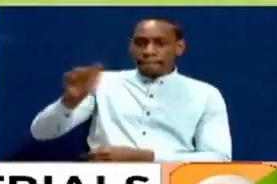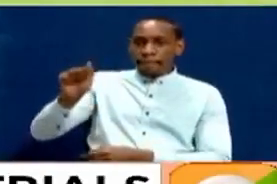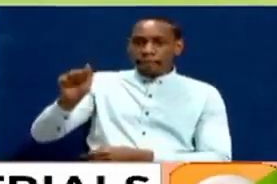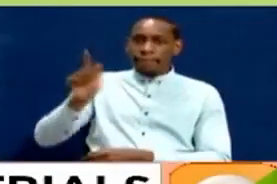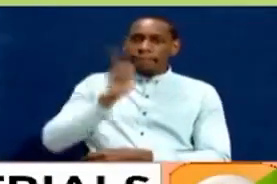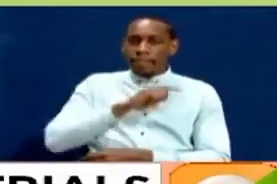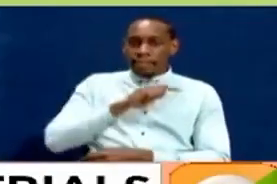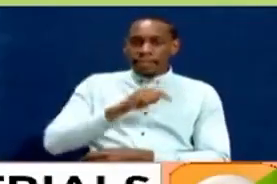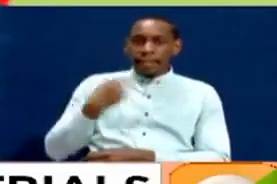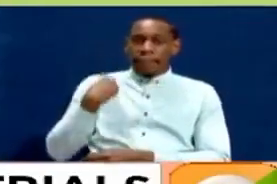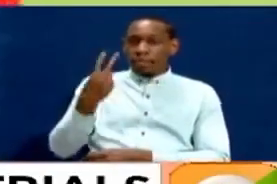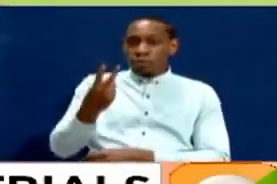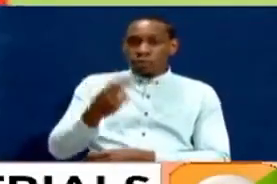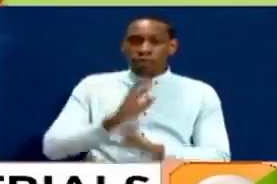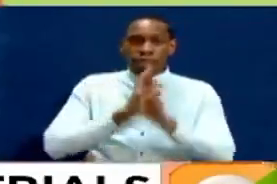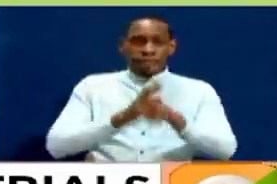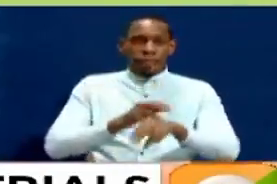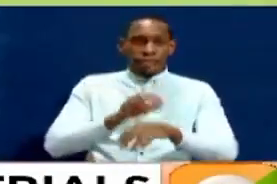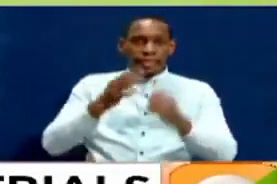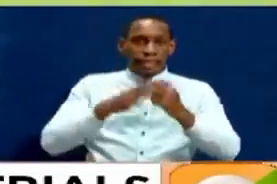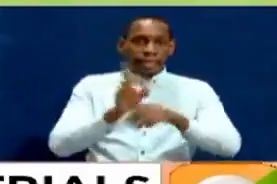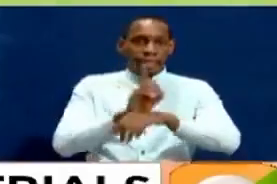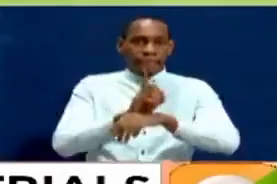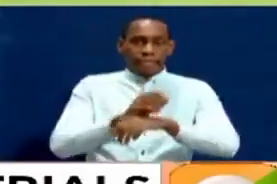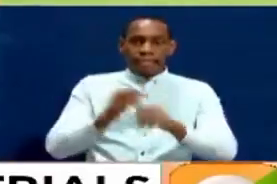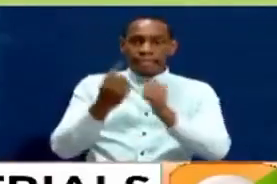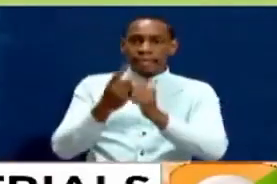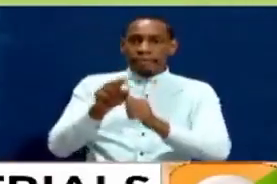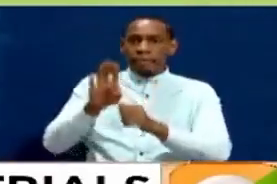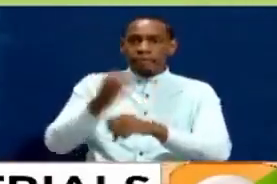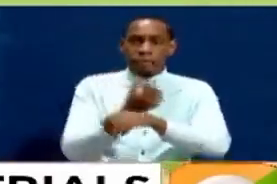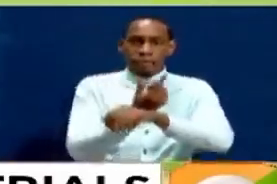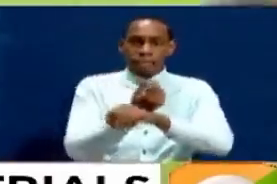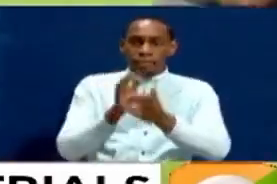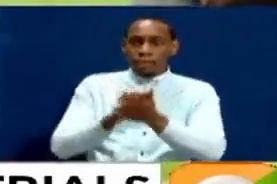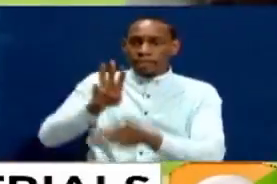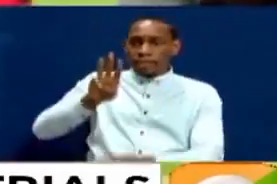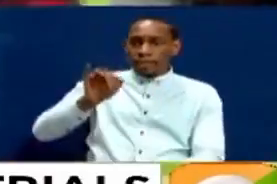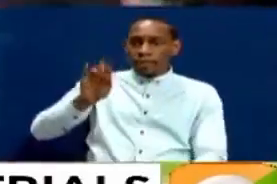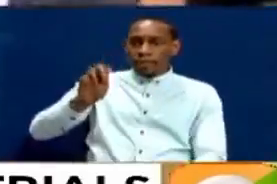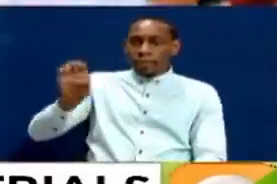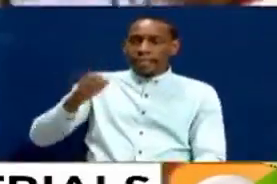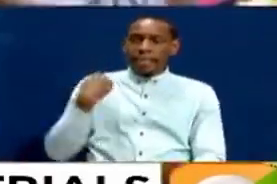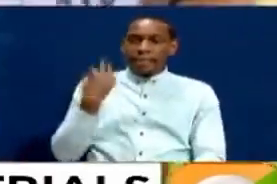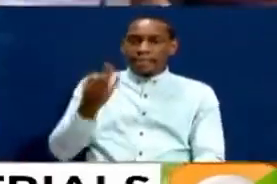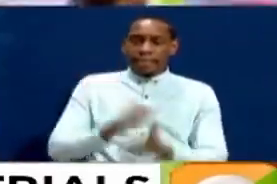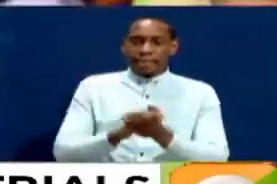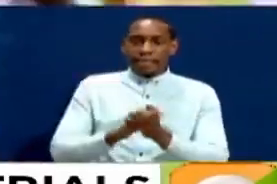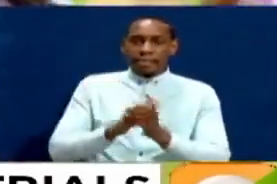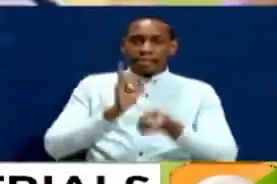the finish line a distant second, clocking 9 minutes 11.4 seconds, with Winnie Kimtai settling for third.